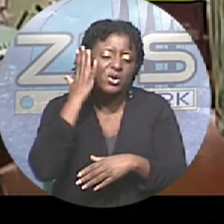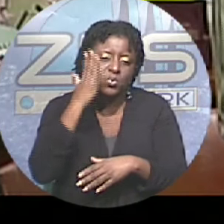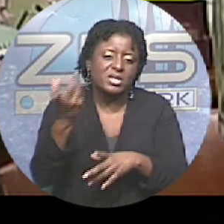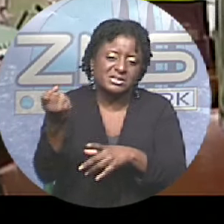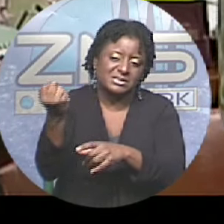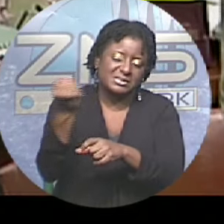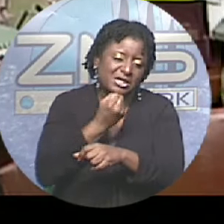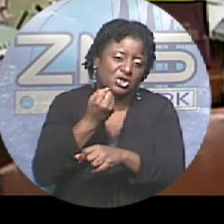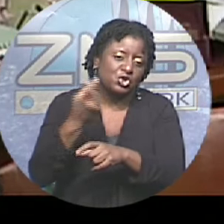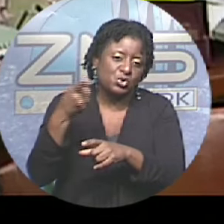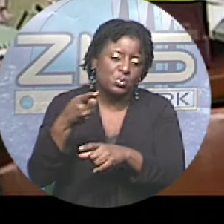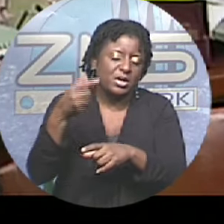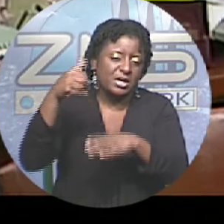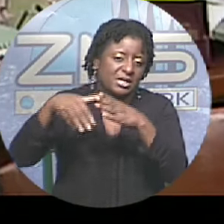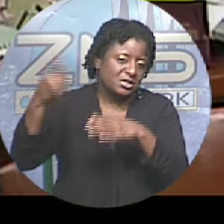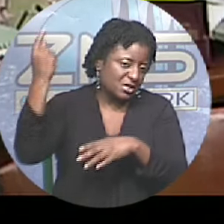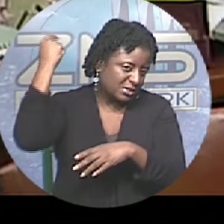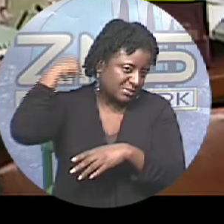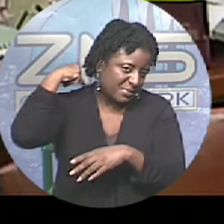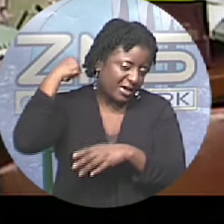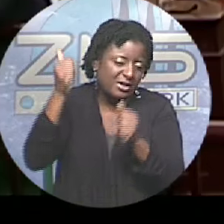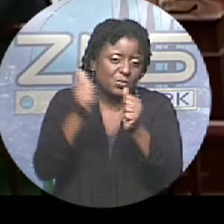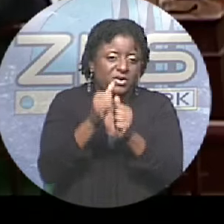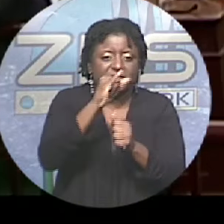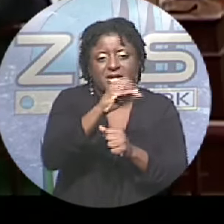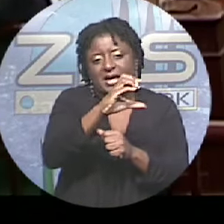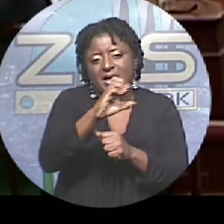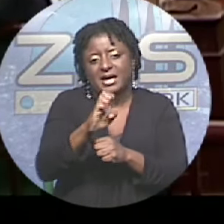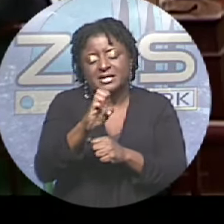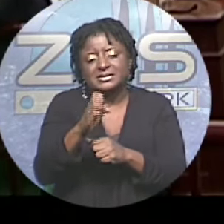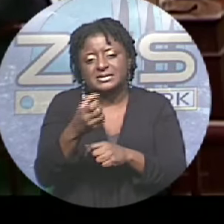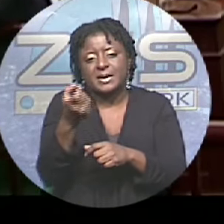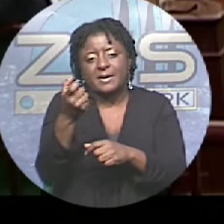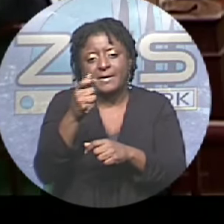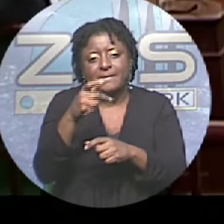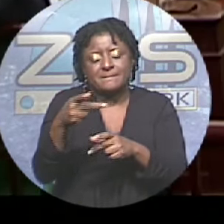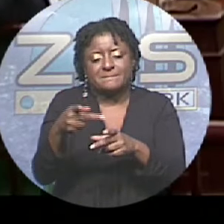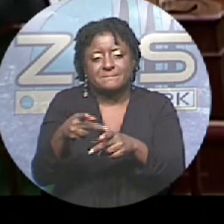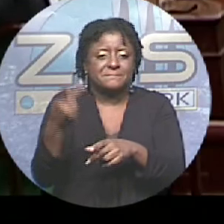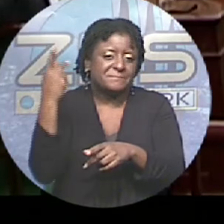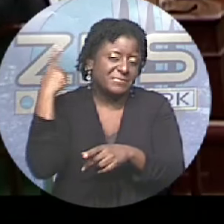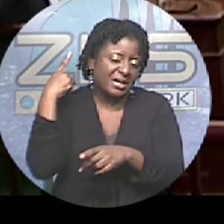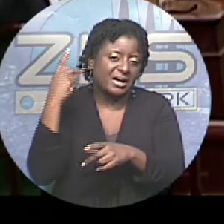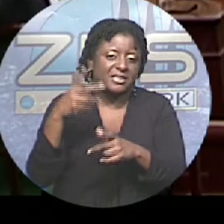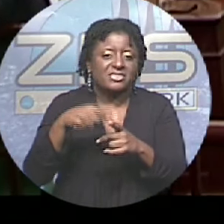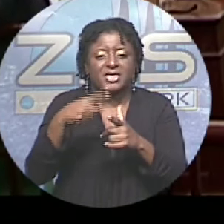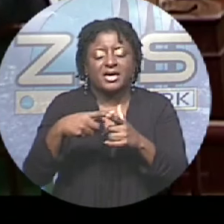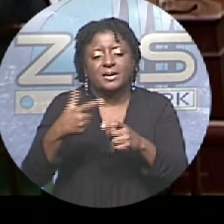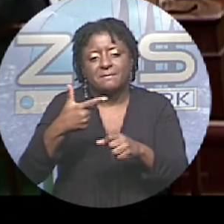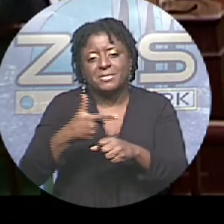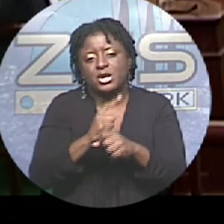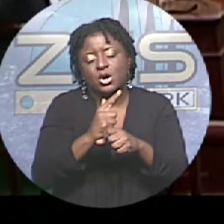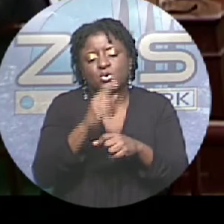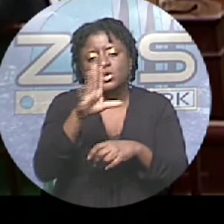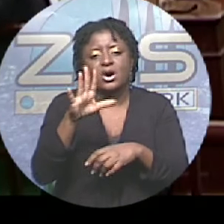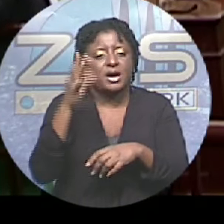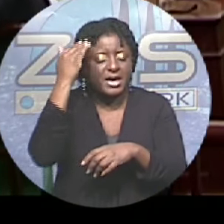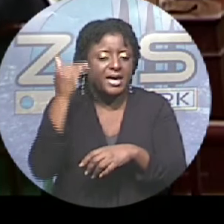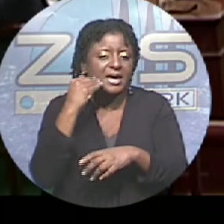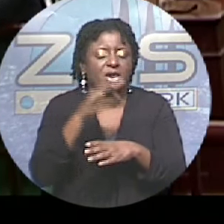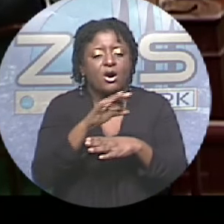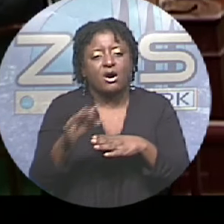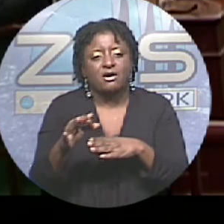ice pick, then blow your head off with a blank neck. That what I do here